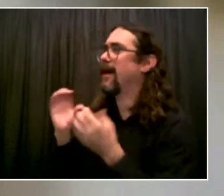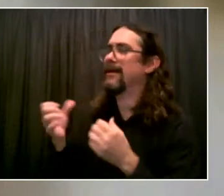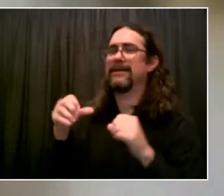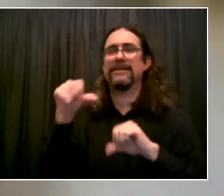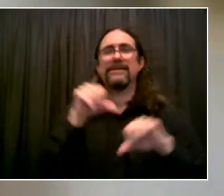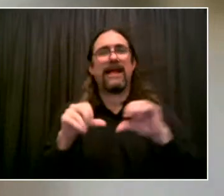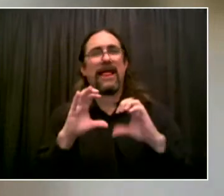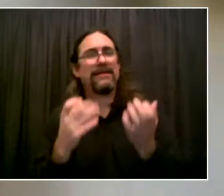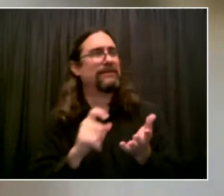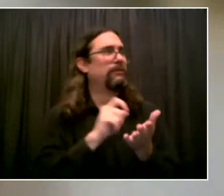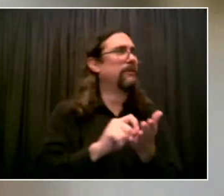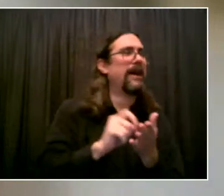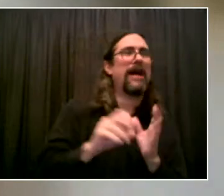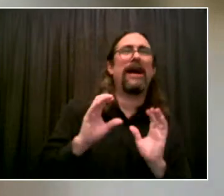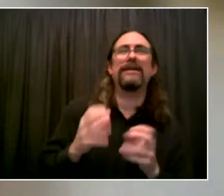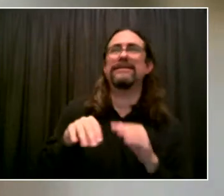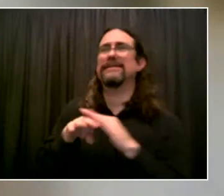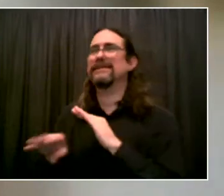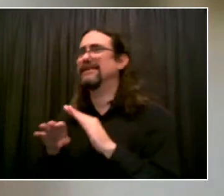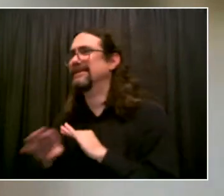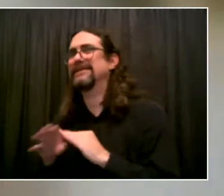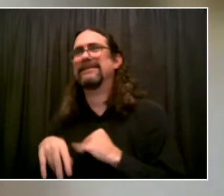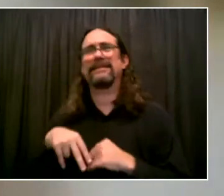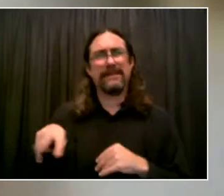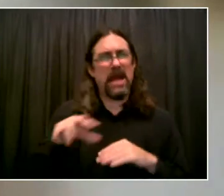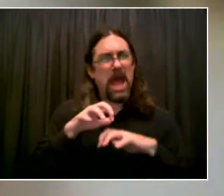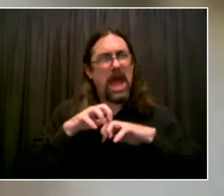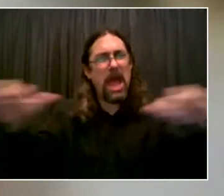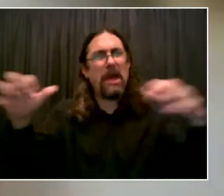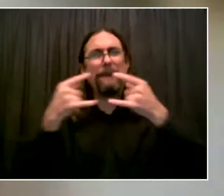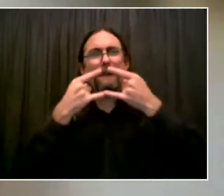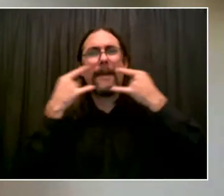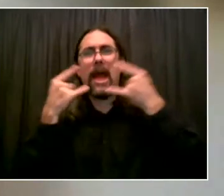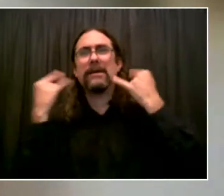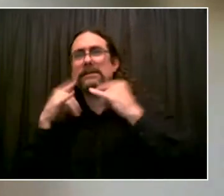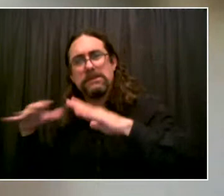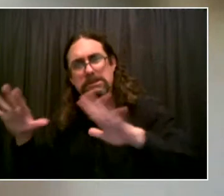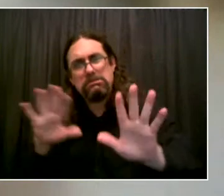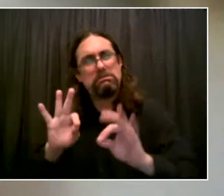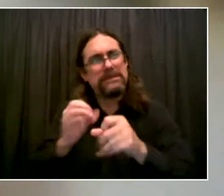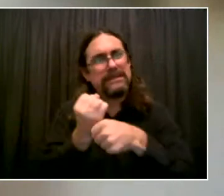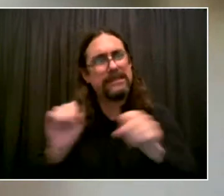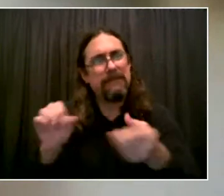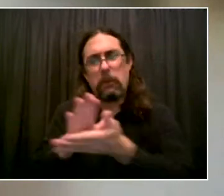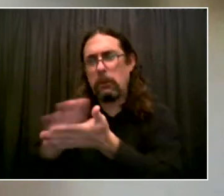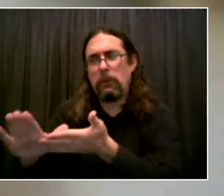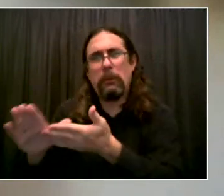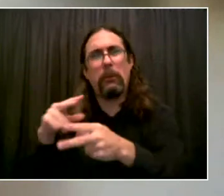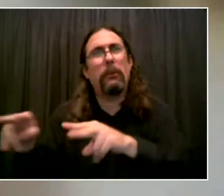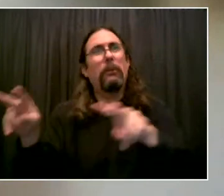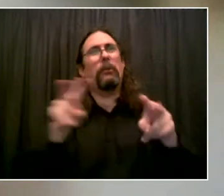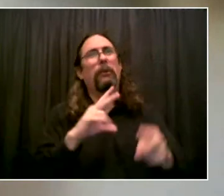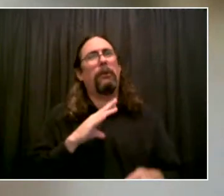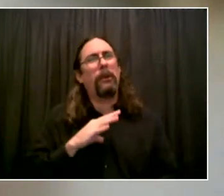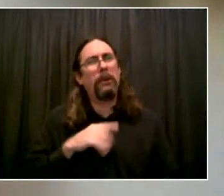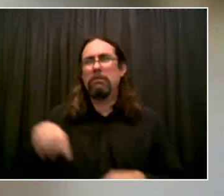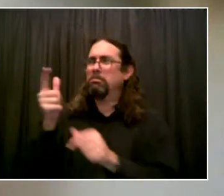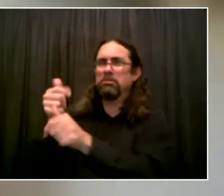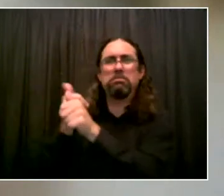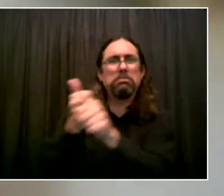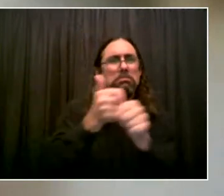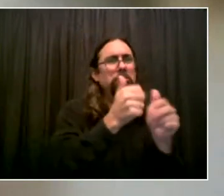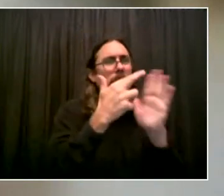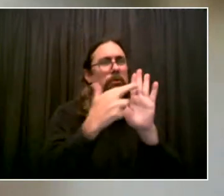and students of all ages following social distancing protocols. As an educator, there is nothing more powerful than seeing your students